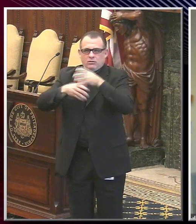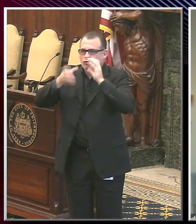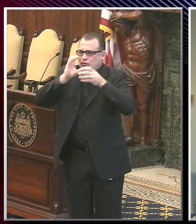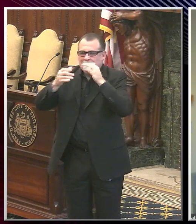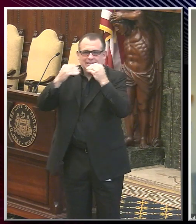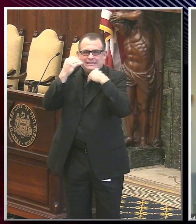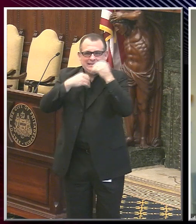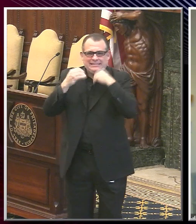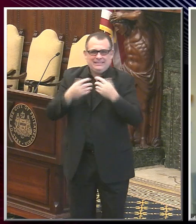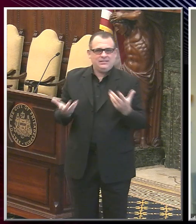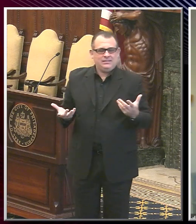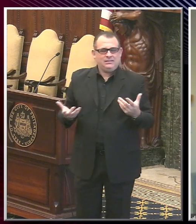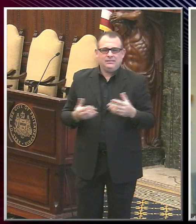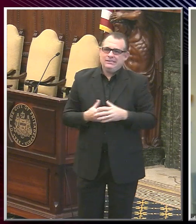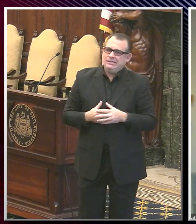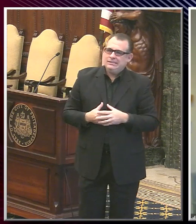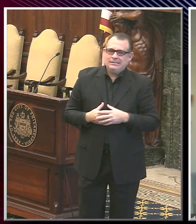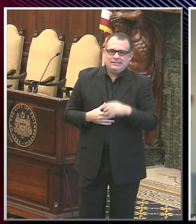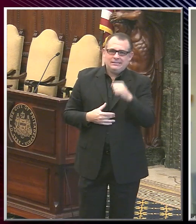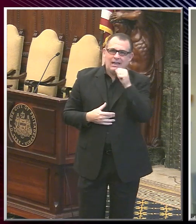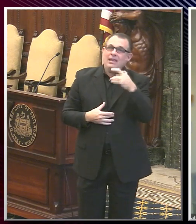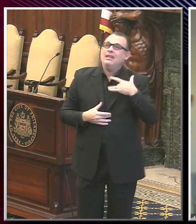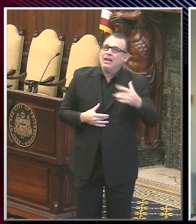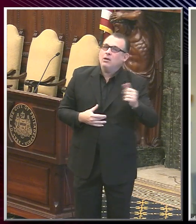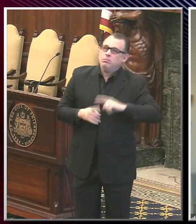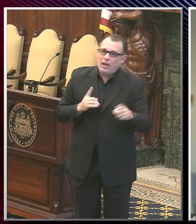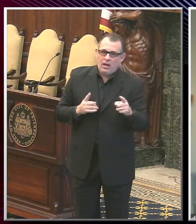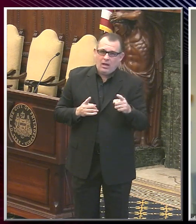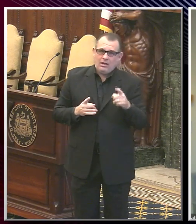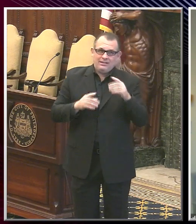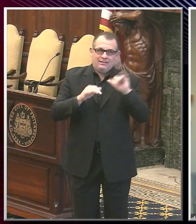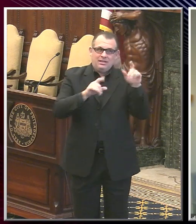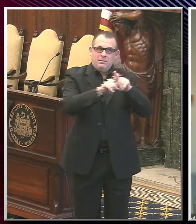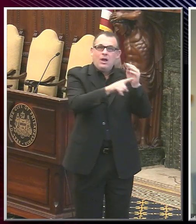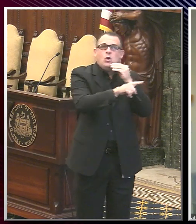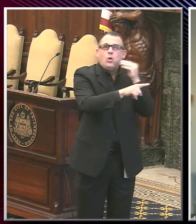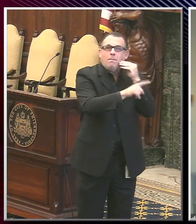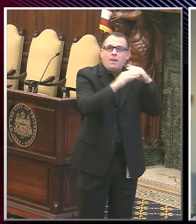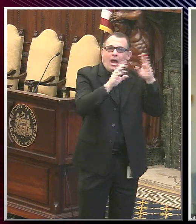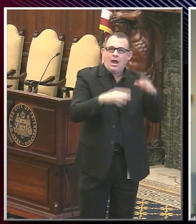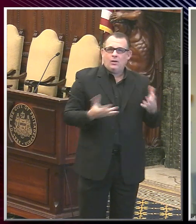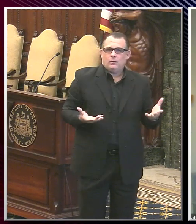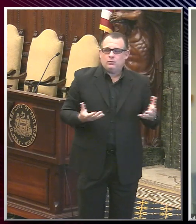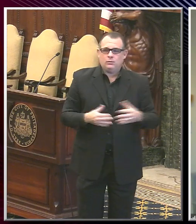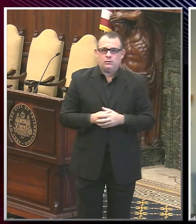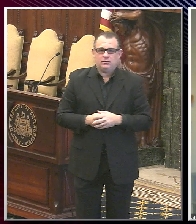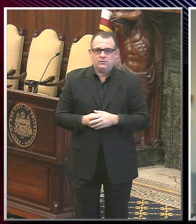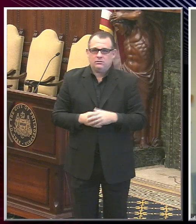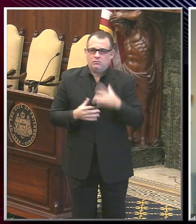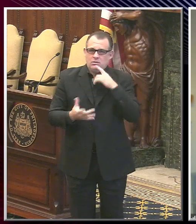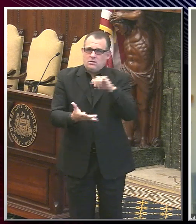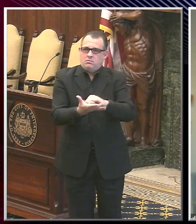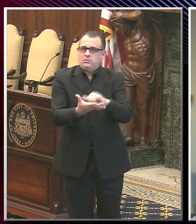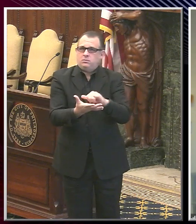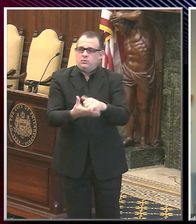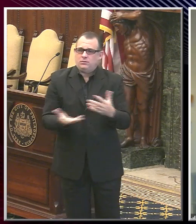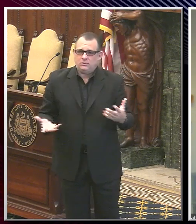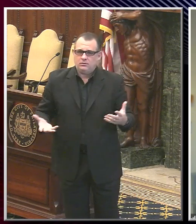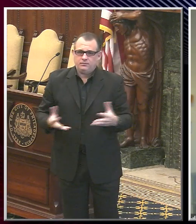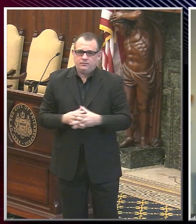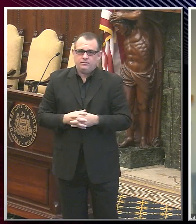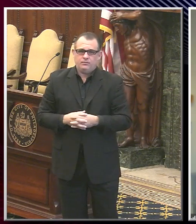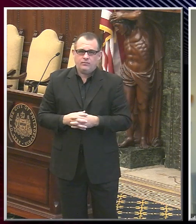be sure, but I think it's very unlikely that they all come from the same household. What we need to do is to keep this virus from jumping from one household to